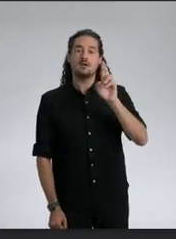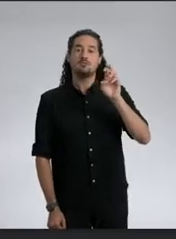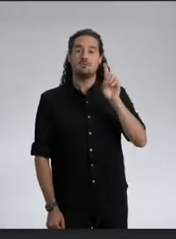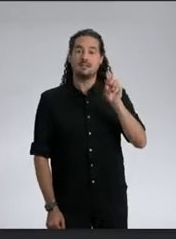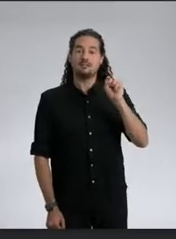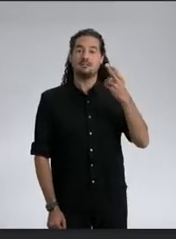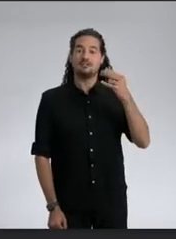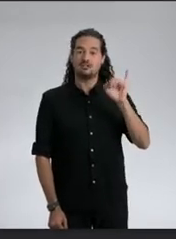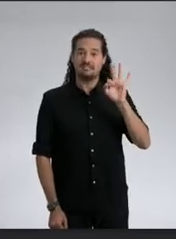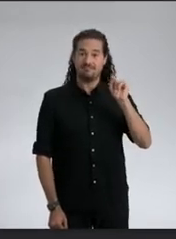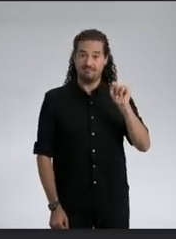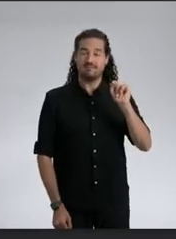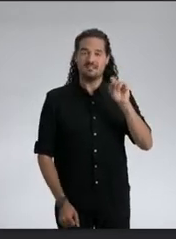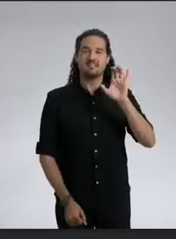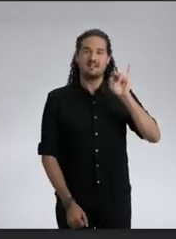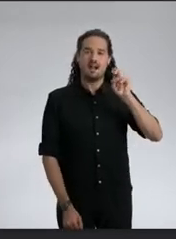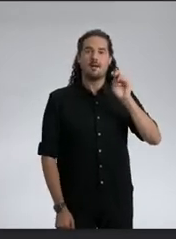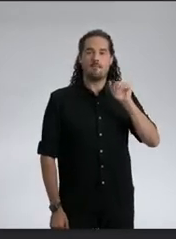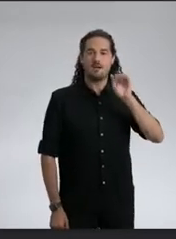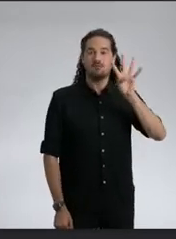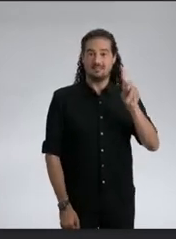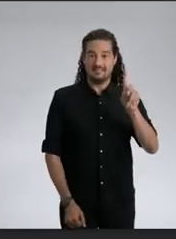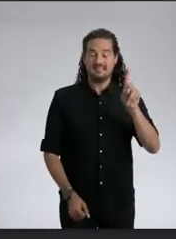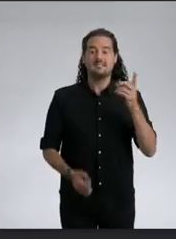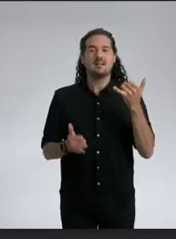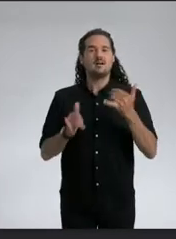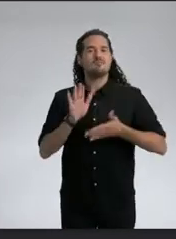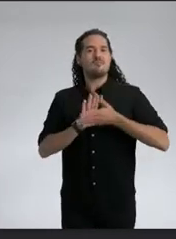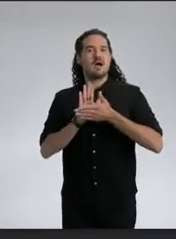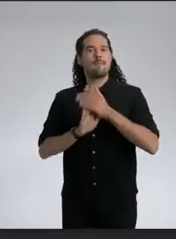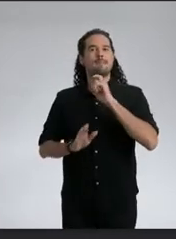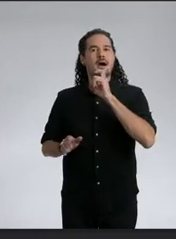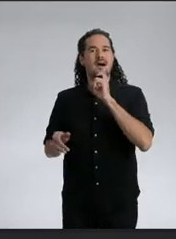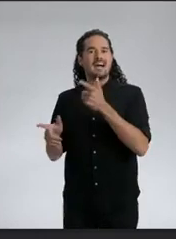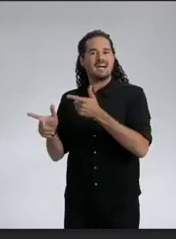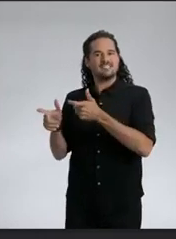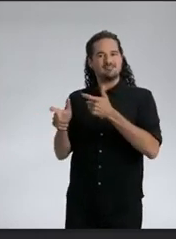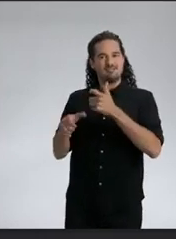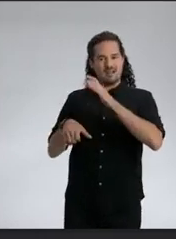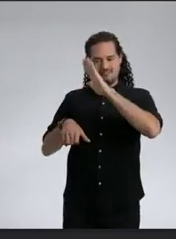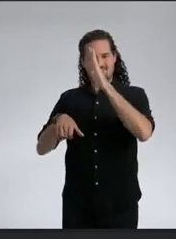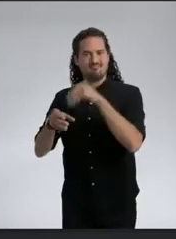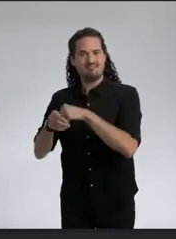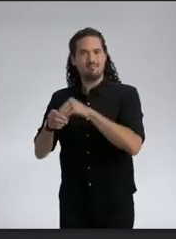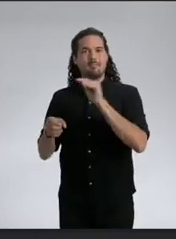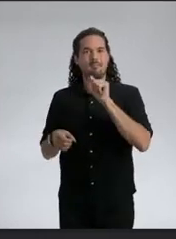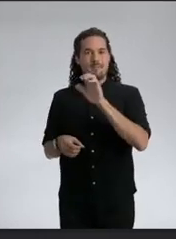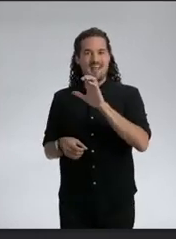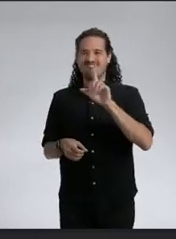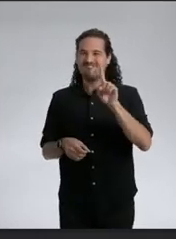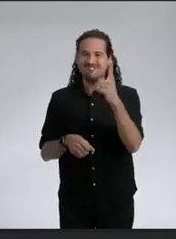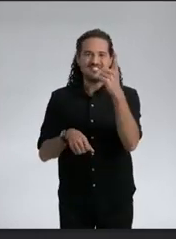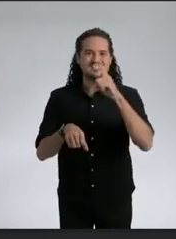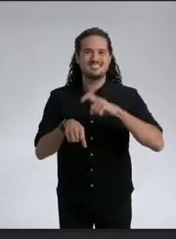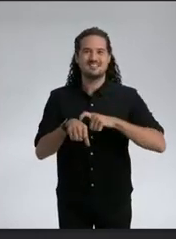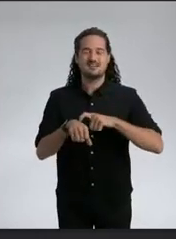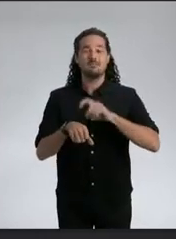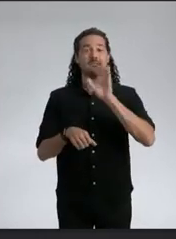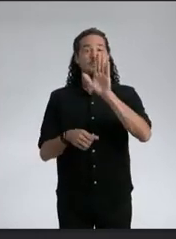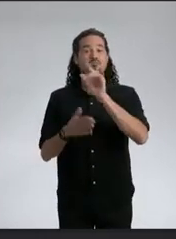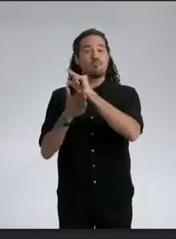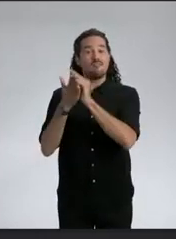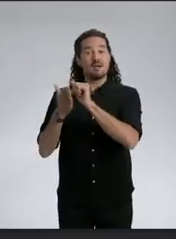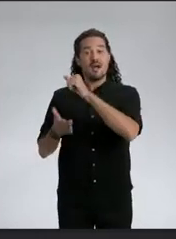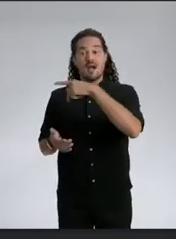Metal accelerated on the Mac for the very first time. So, to help you bring your graphics apps and games across all of Apple's